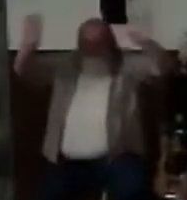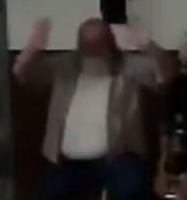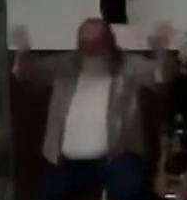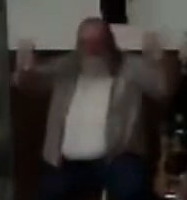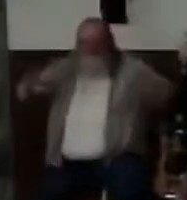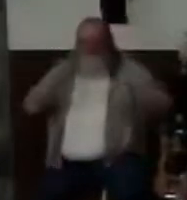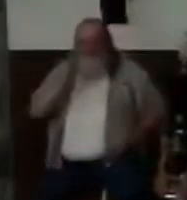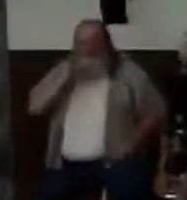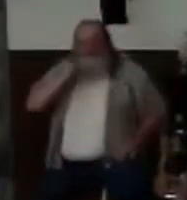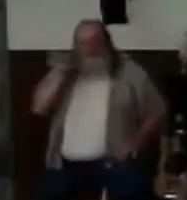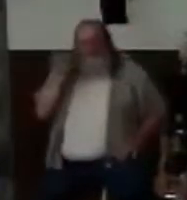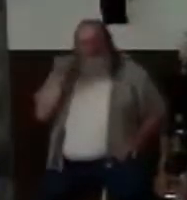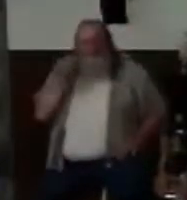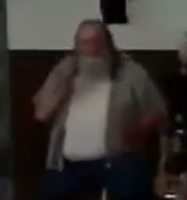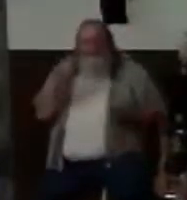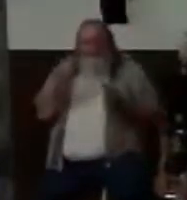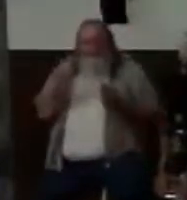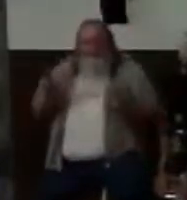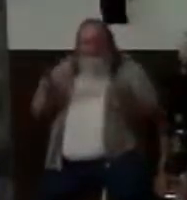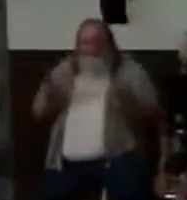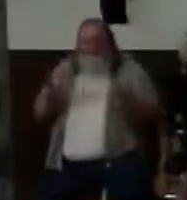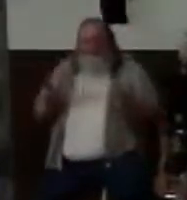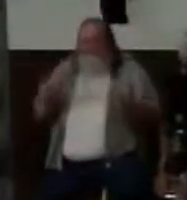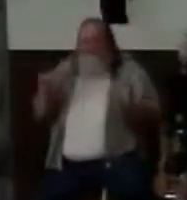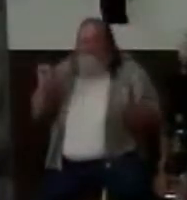If there was a movement that started